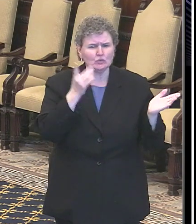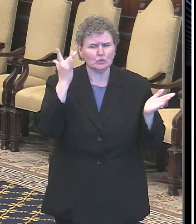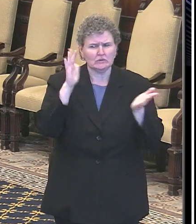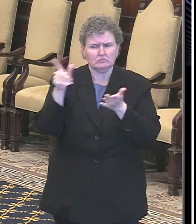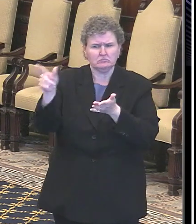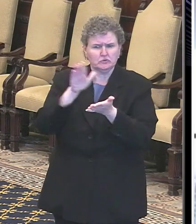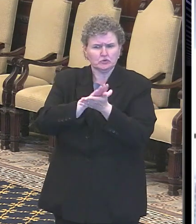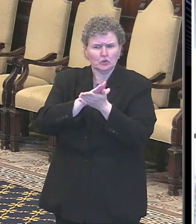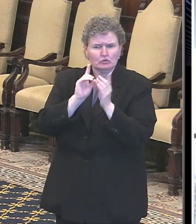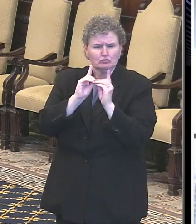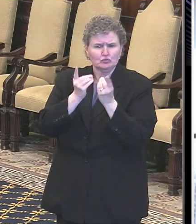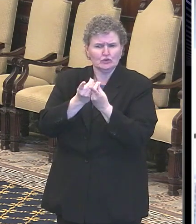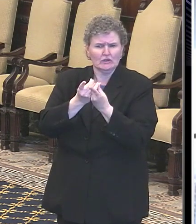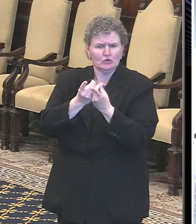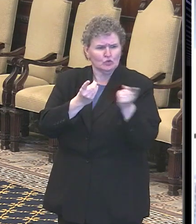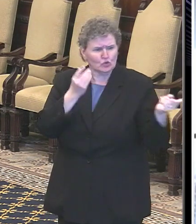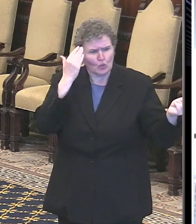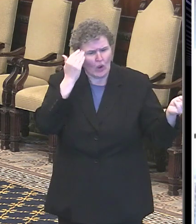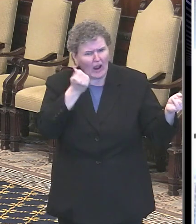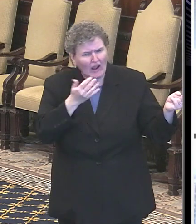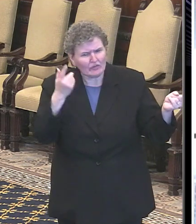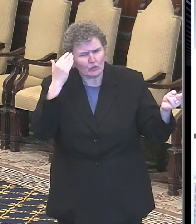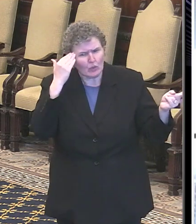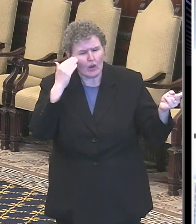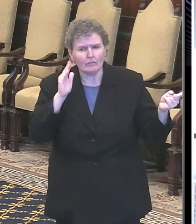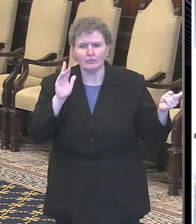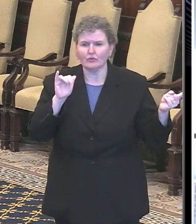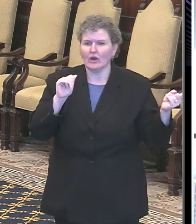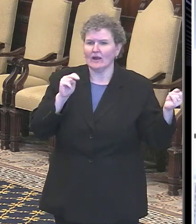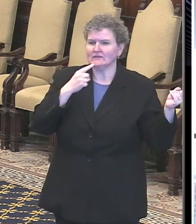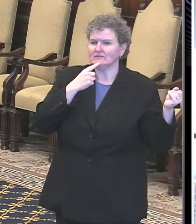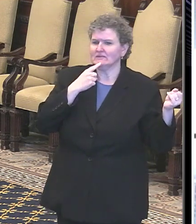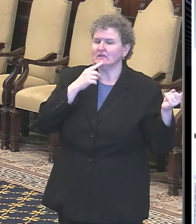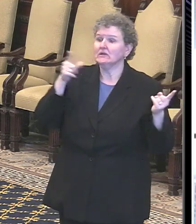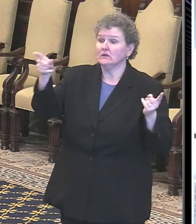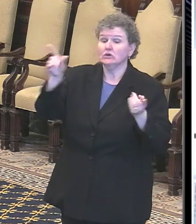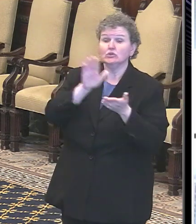why. I can, yeah. So the school district